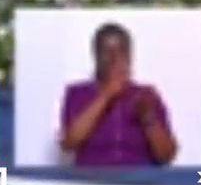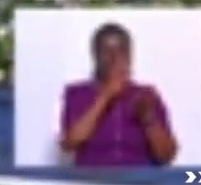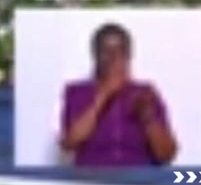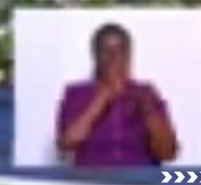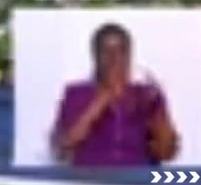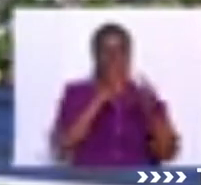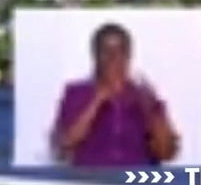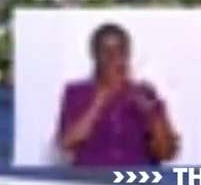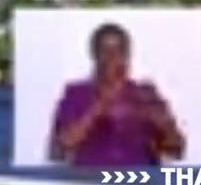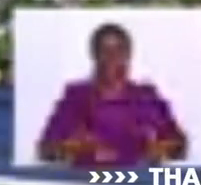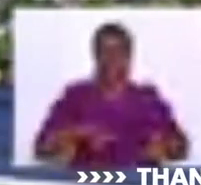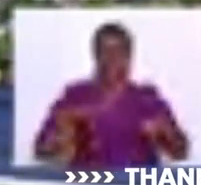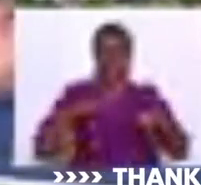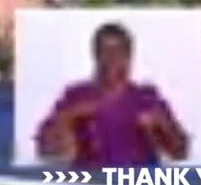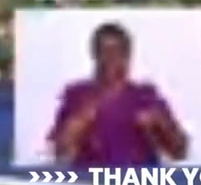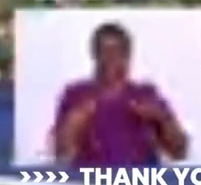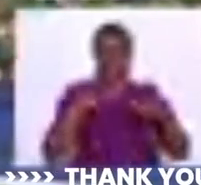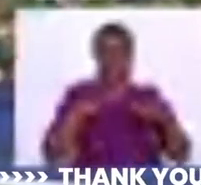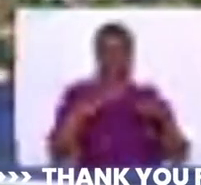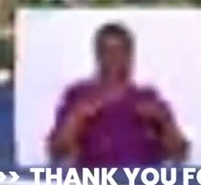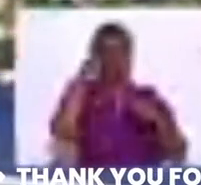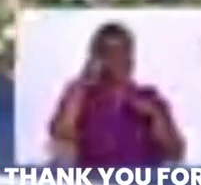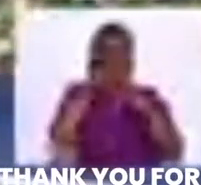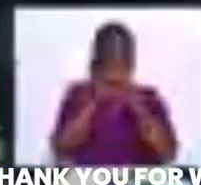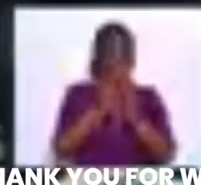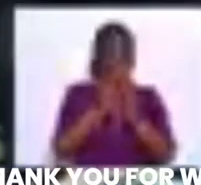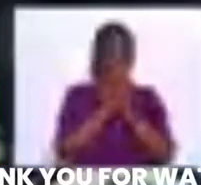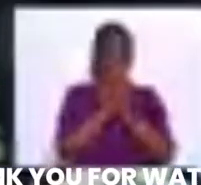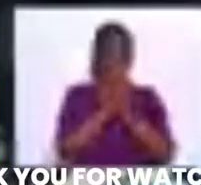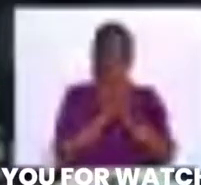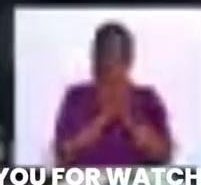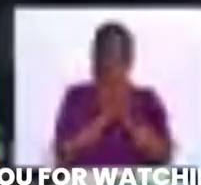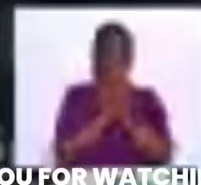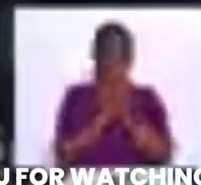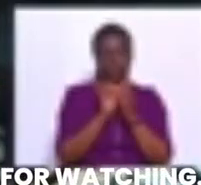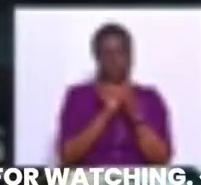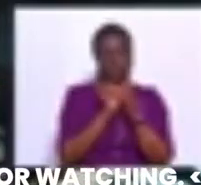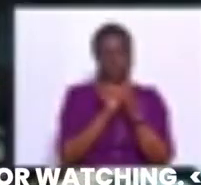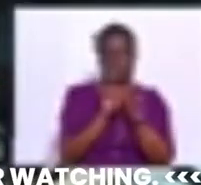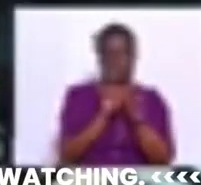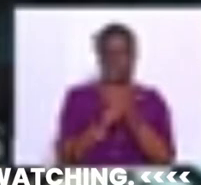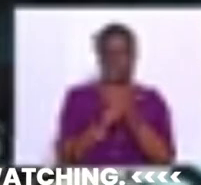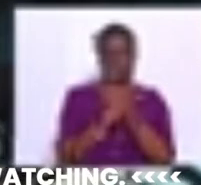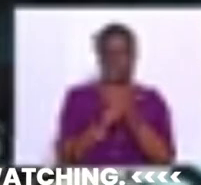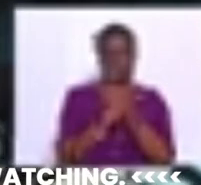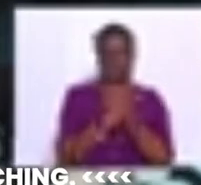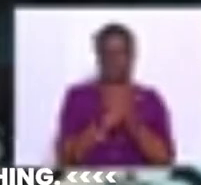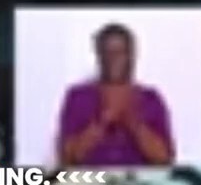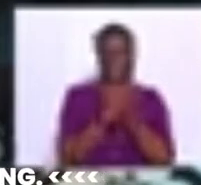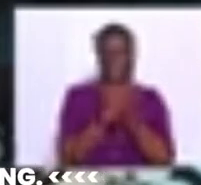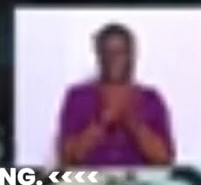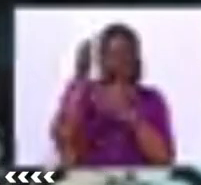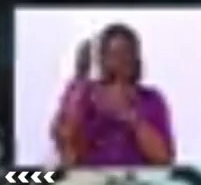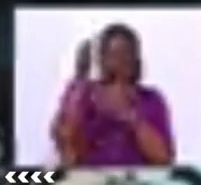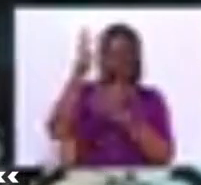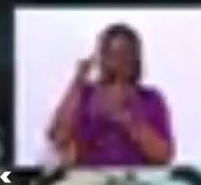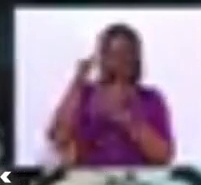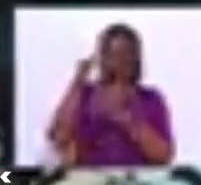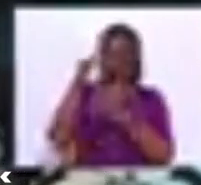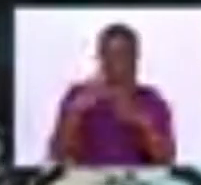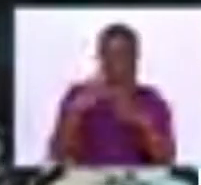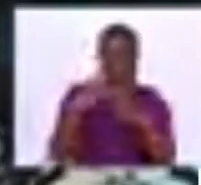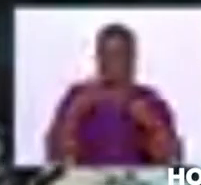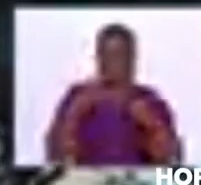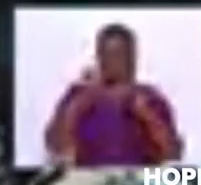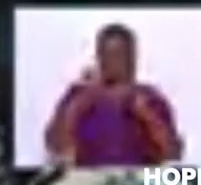live. You are healed. You remember that story, right? Okay. Now, if God says you're healed,